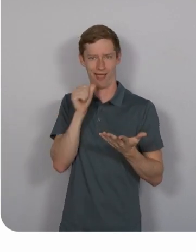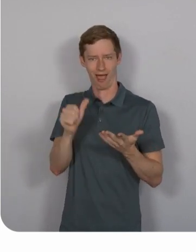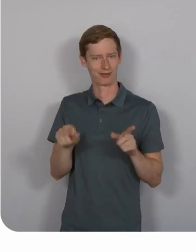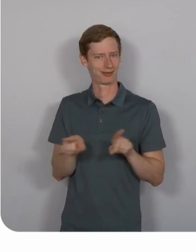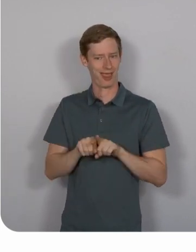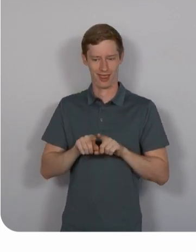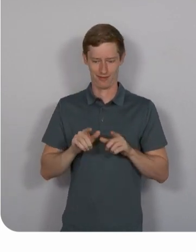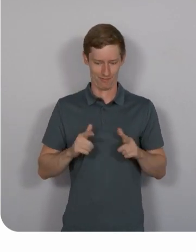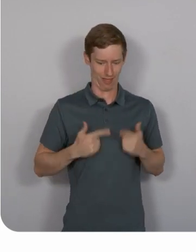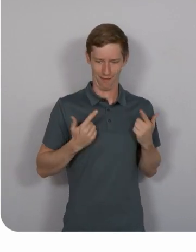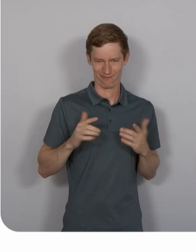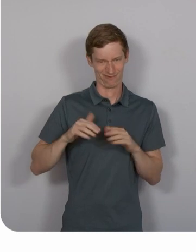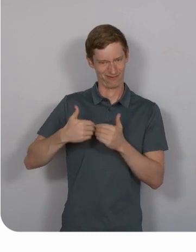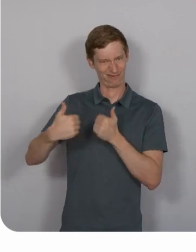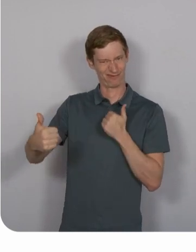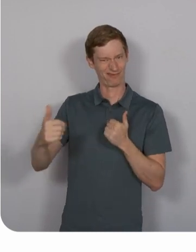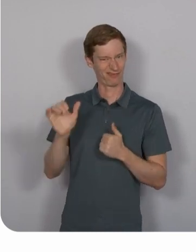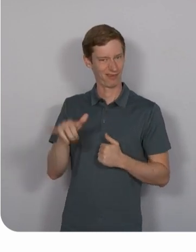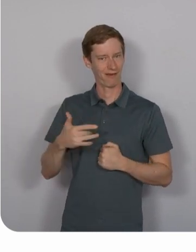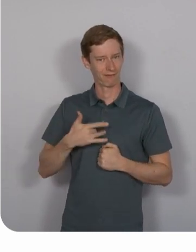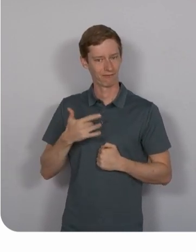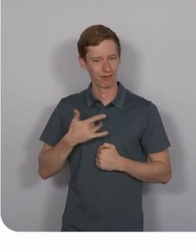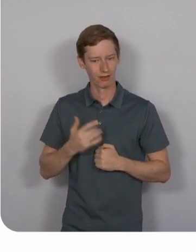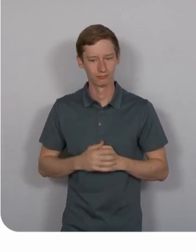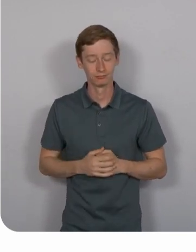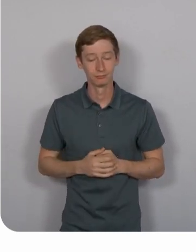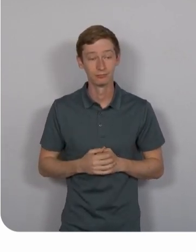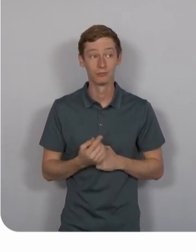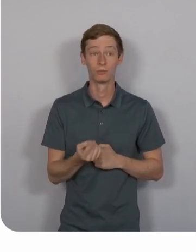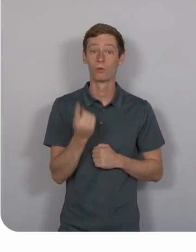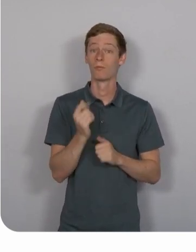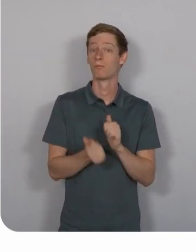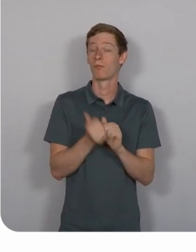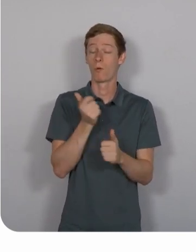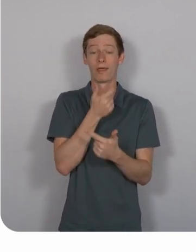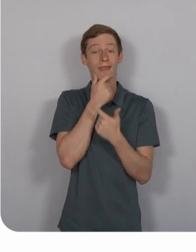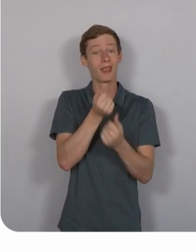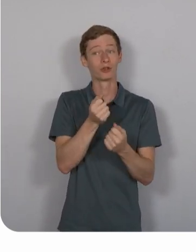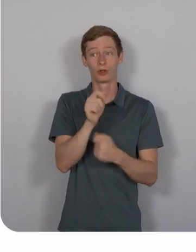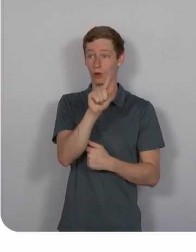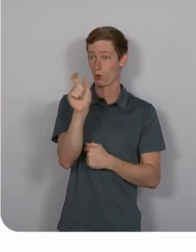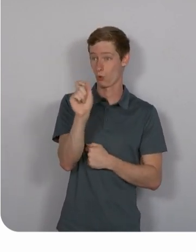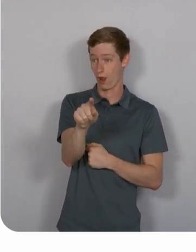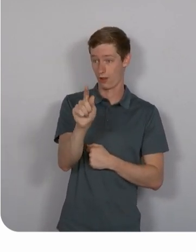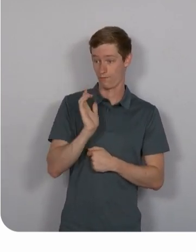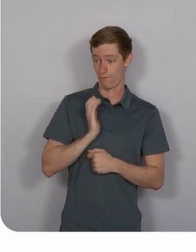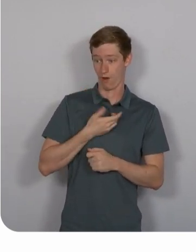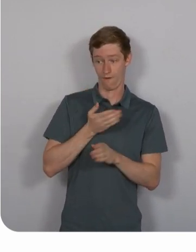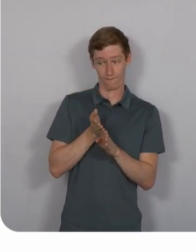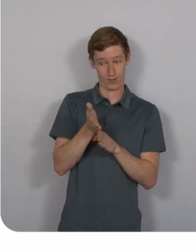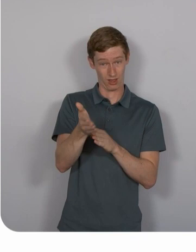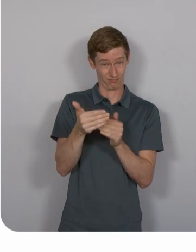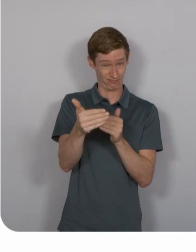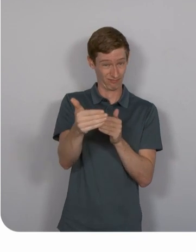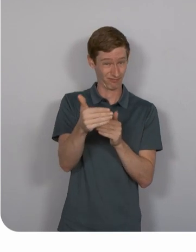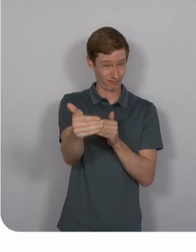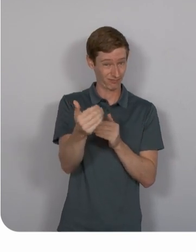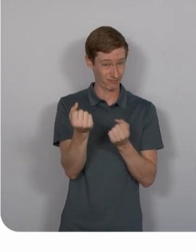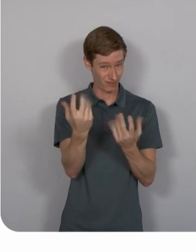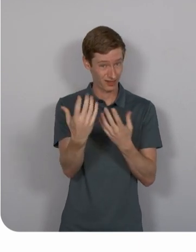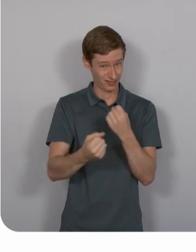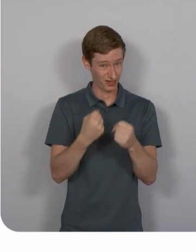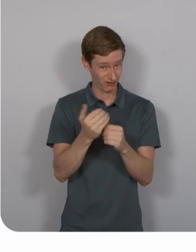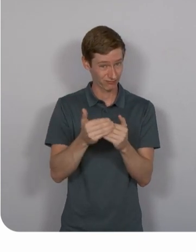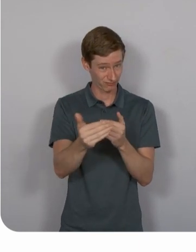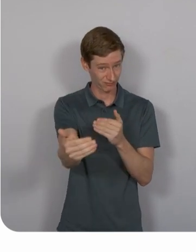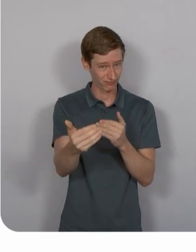lives. And I think that one of the most interesting questions for our industry over the coming decades is going to be,